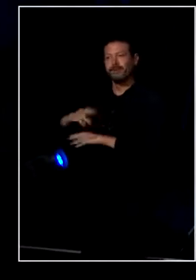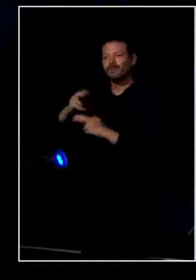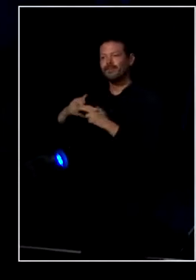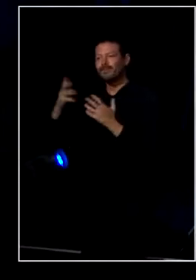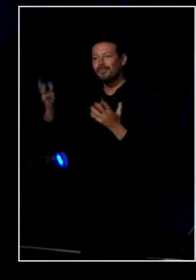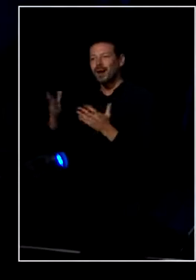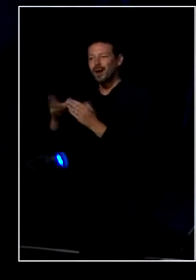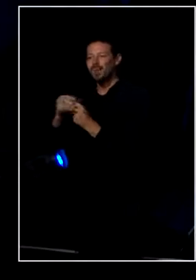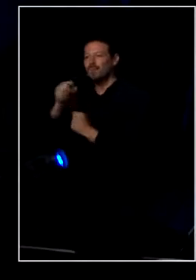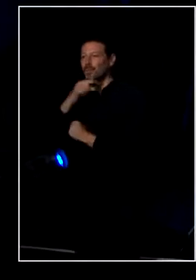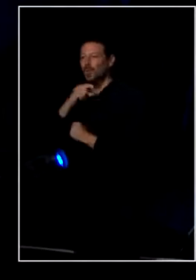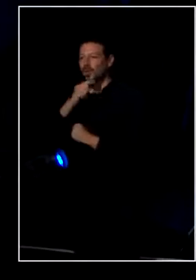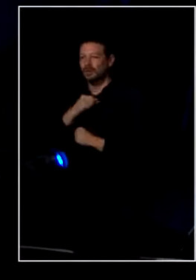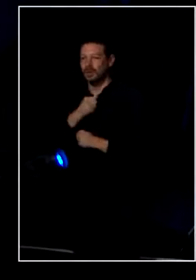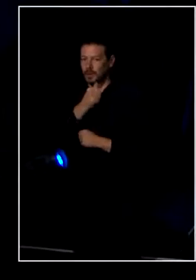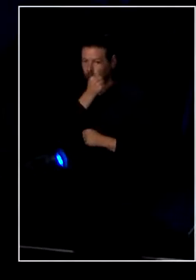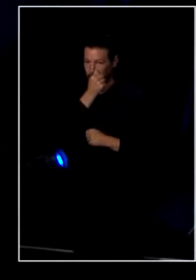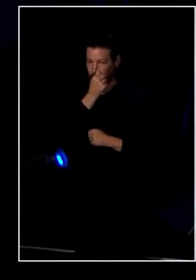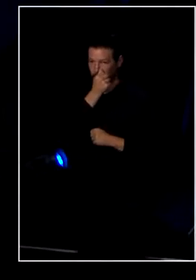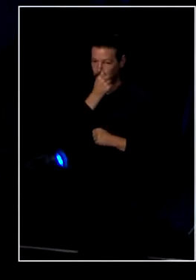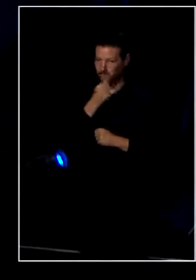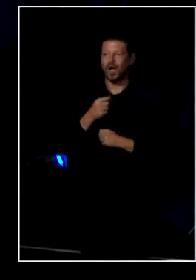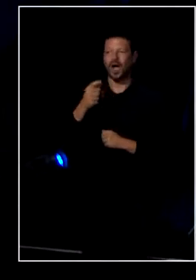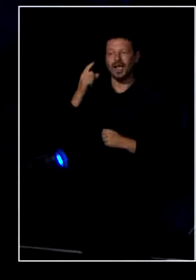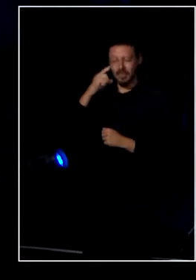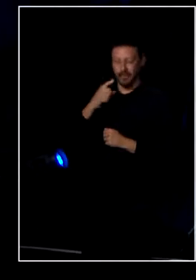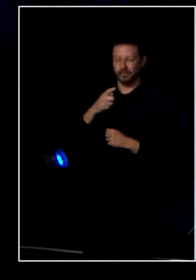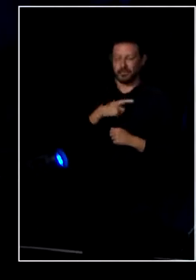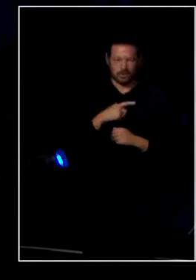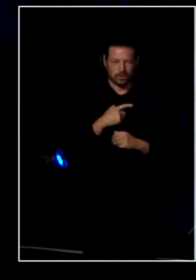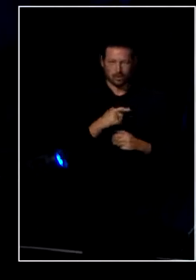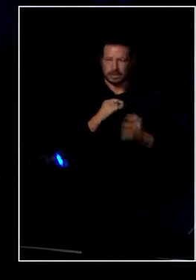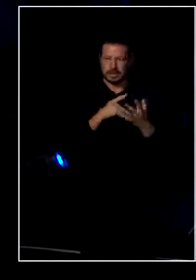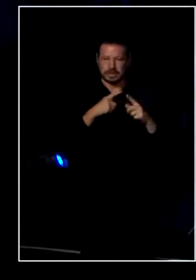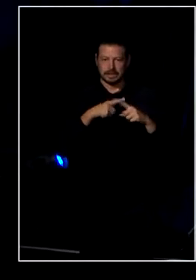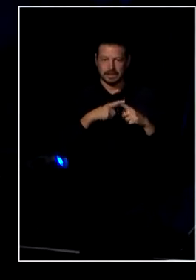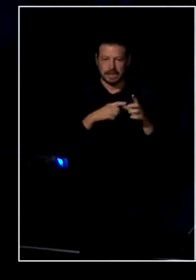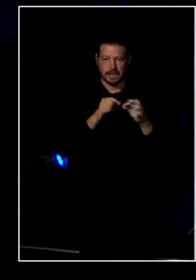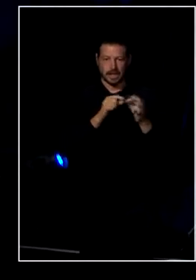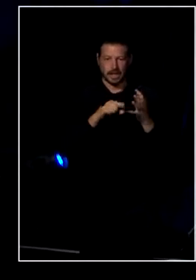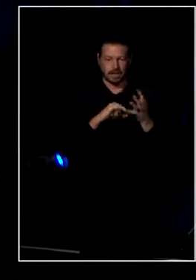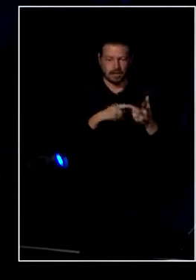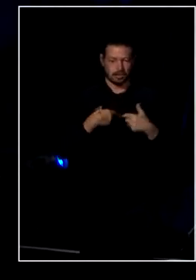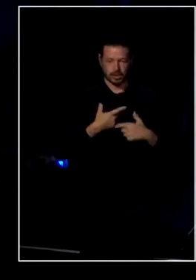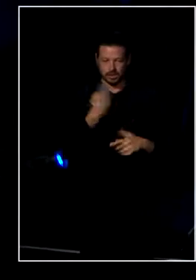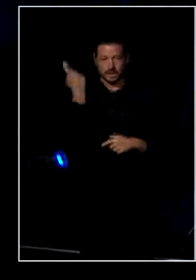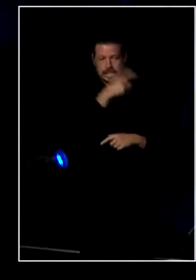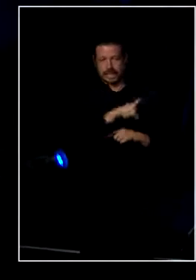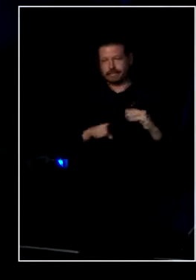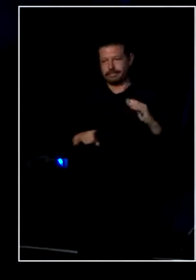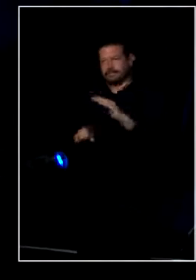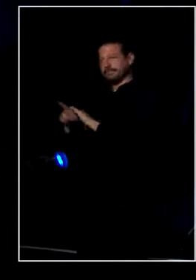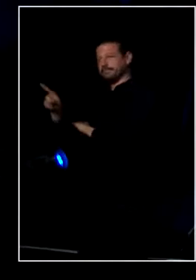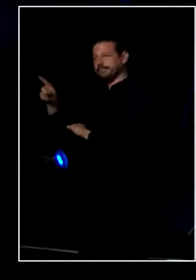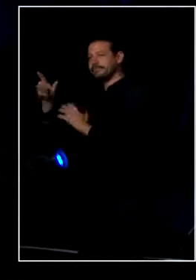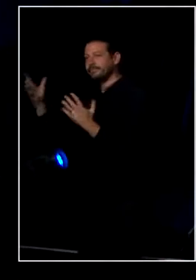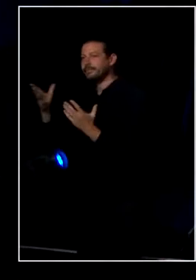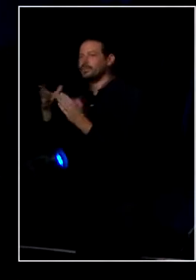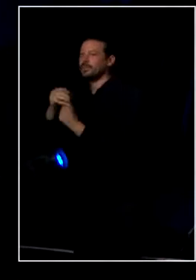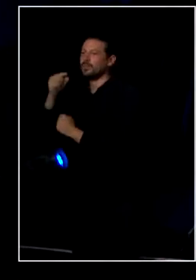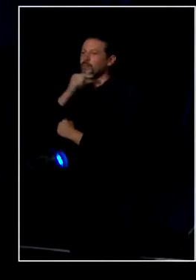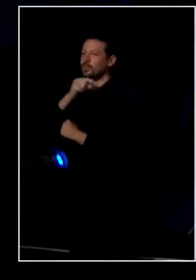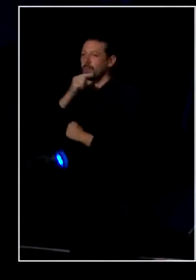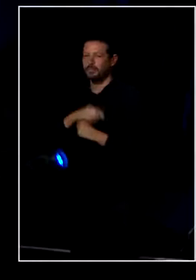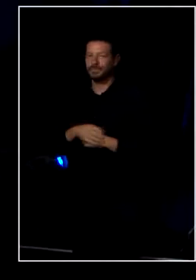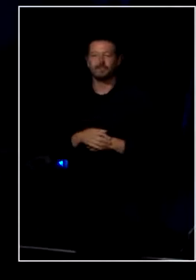that trigger on when I was sexually abused at Marlborough House. Yeah. That's what happened. And then I was